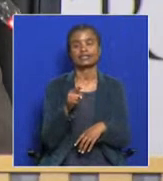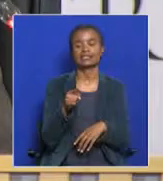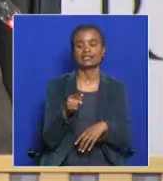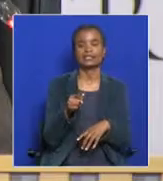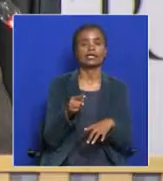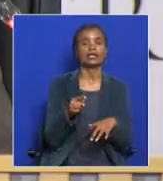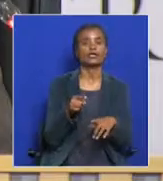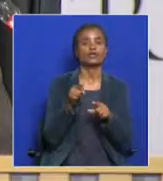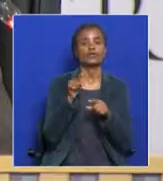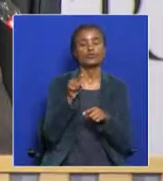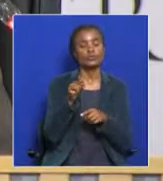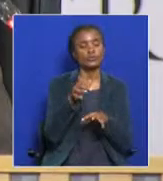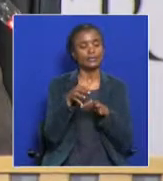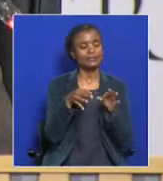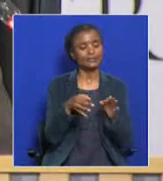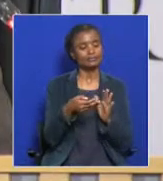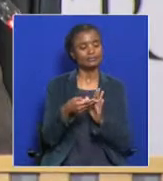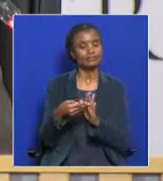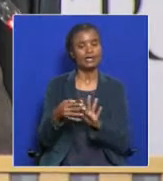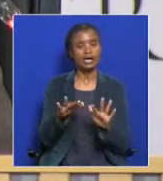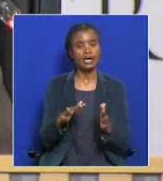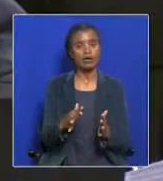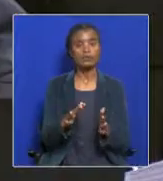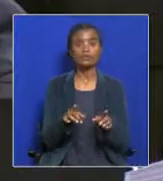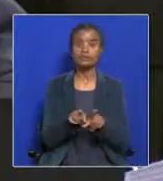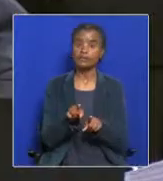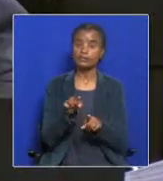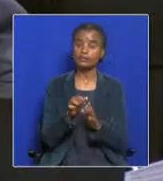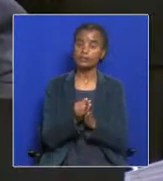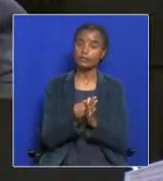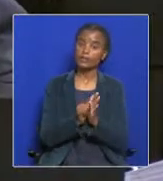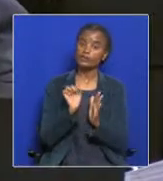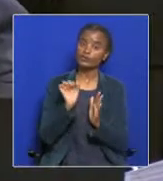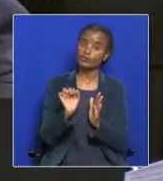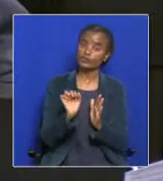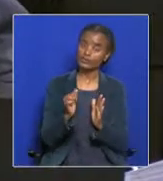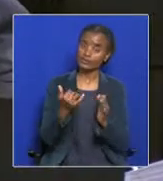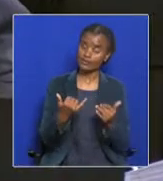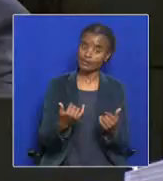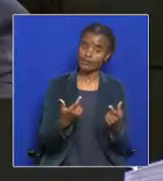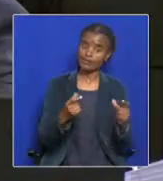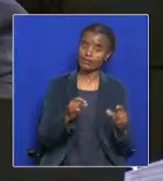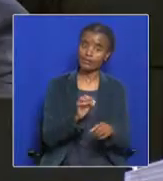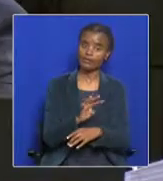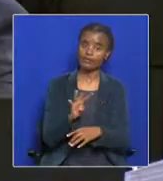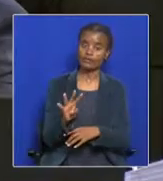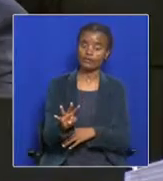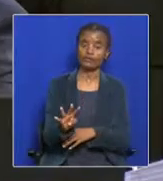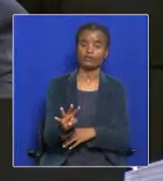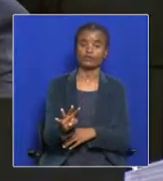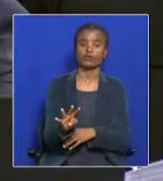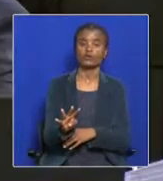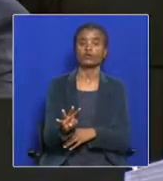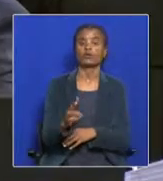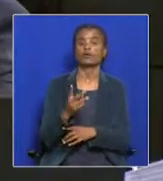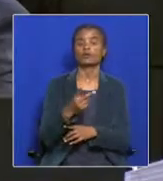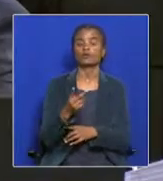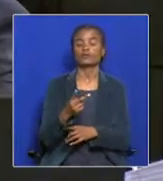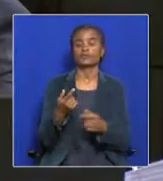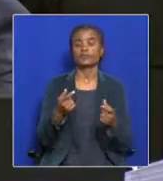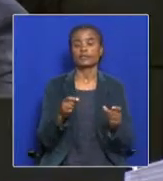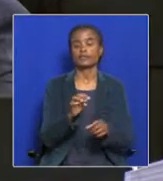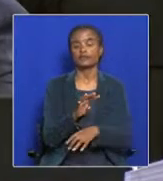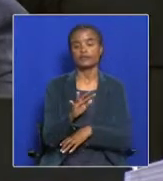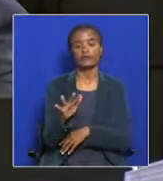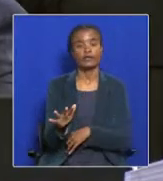your statement now before the commission in paragraph 44 and 45, you do say